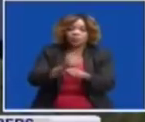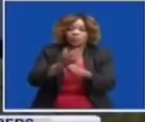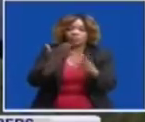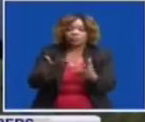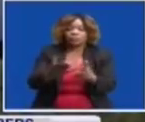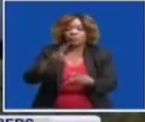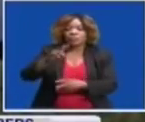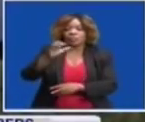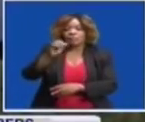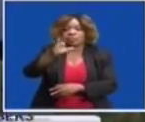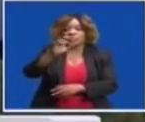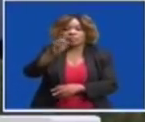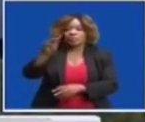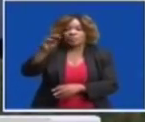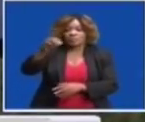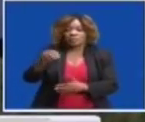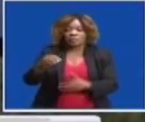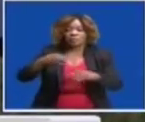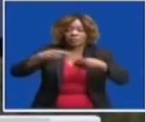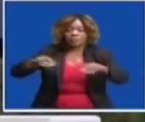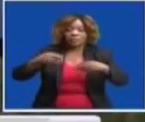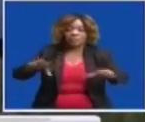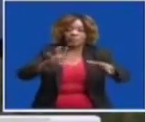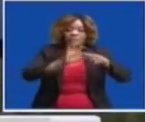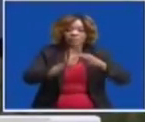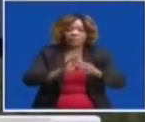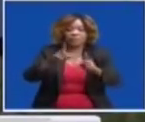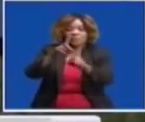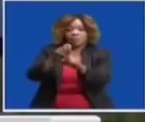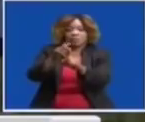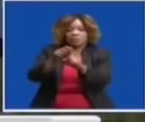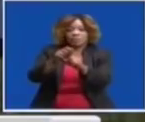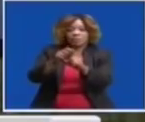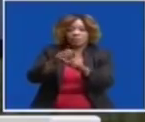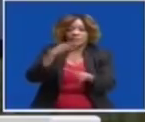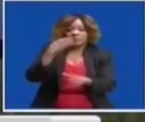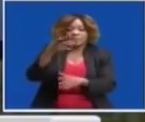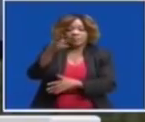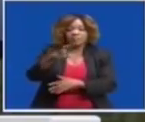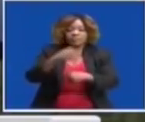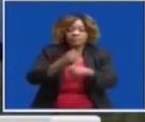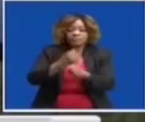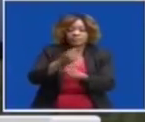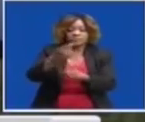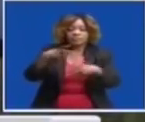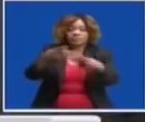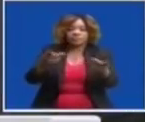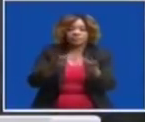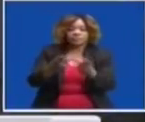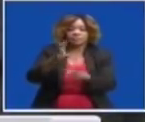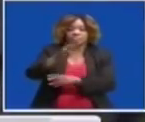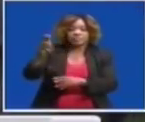bulking centers to create market linkages for rice producing farmers within the region, within the Western